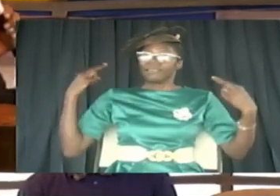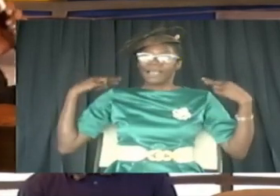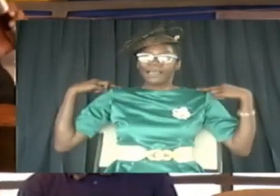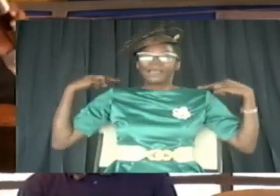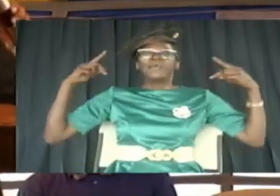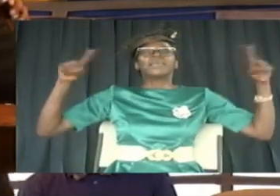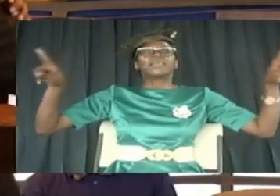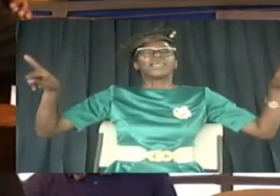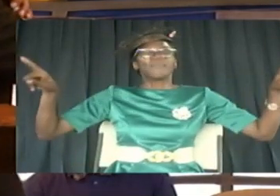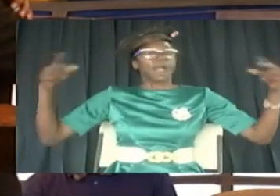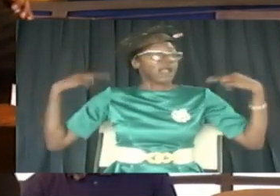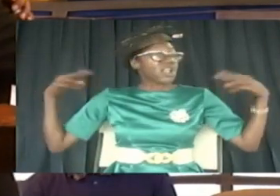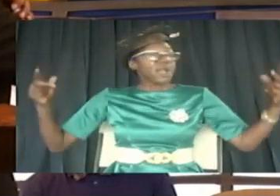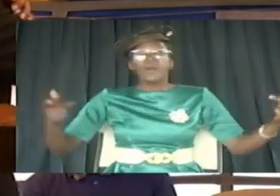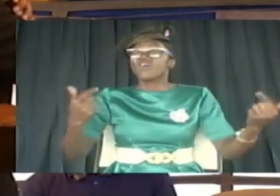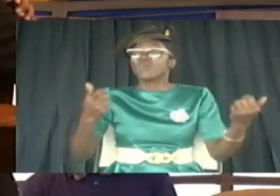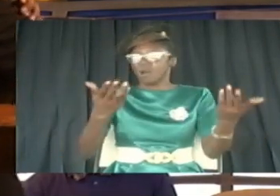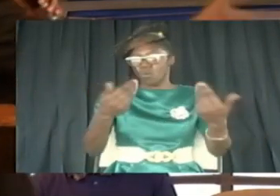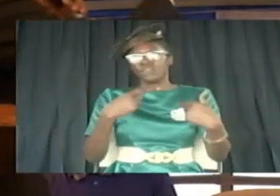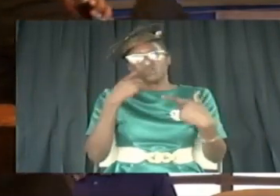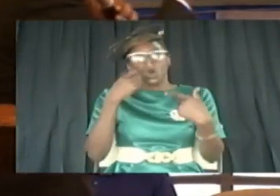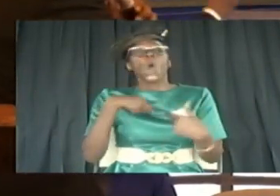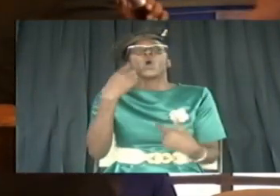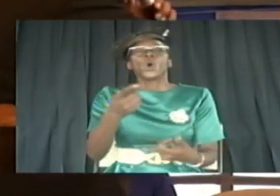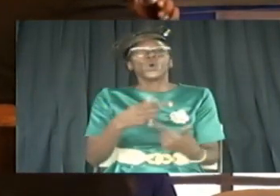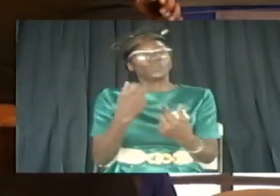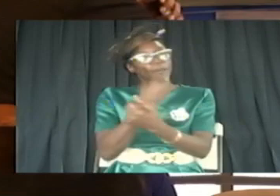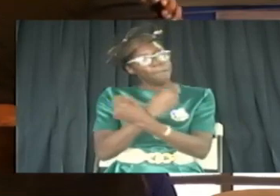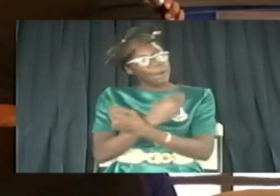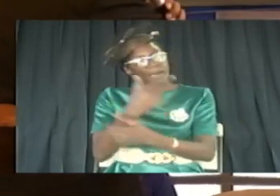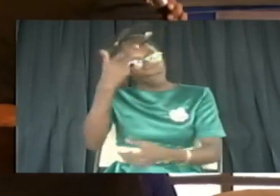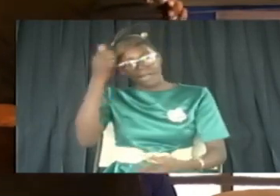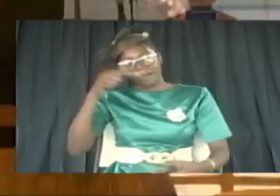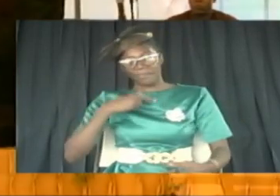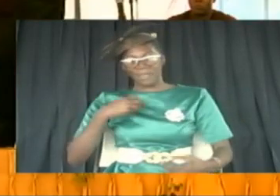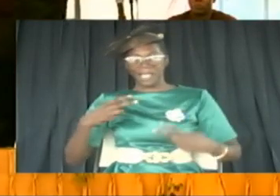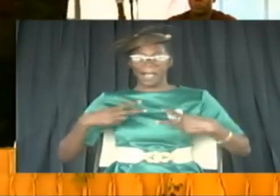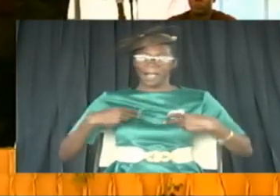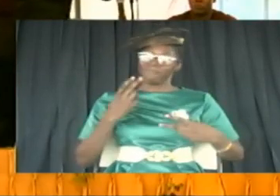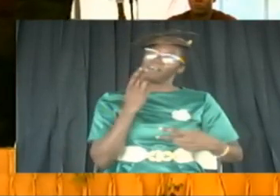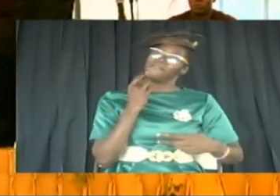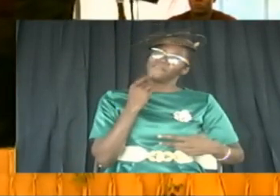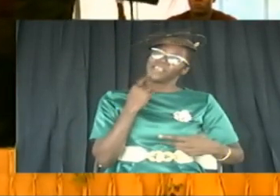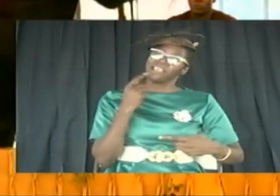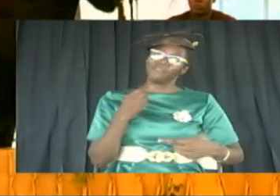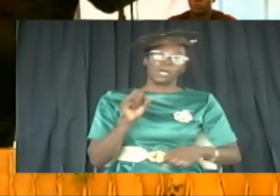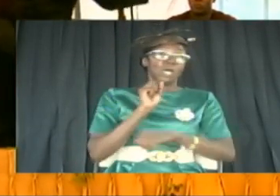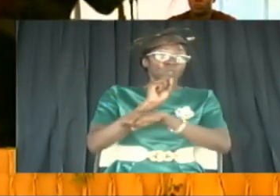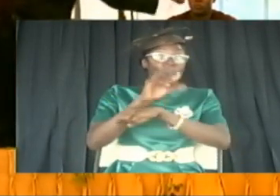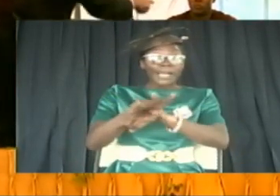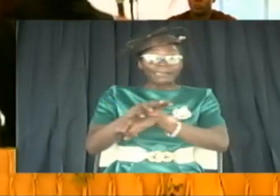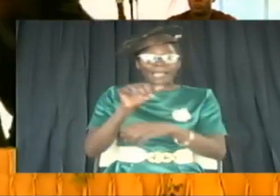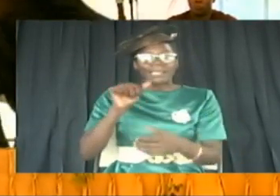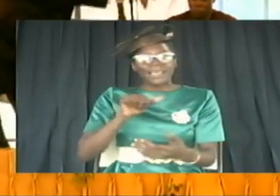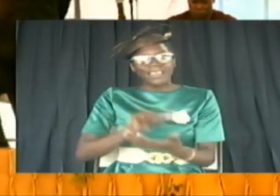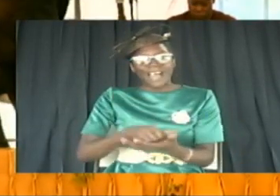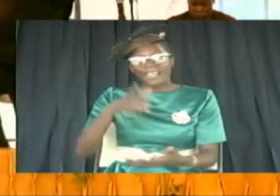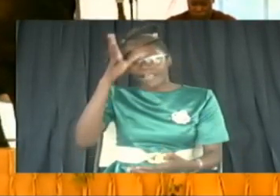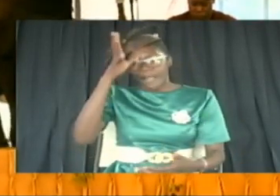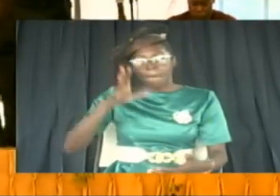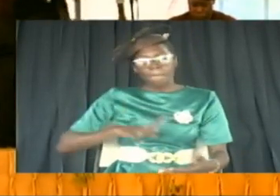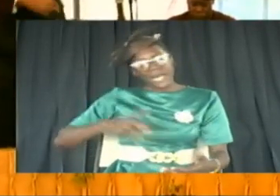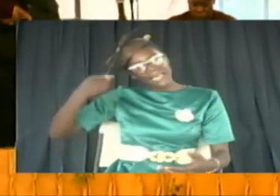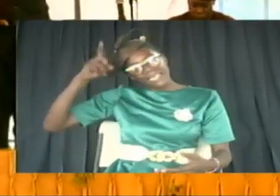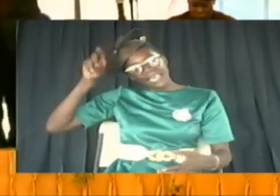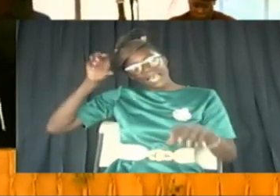I want you to go down to Babylon. Because I have a favor that I'm going to extend to that man, Daniel. Can you